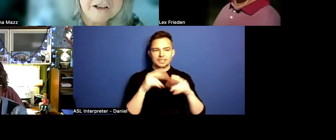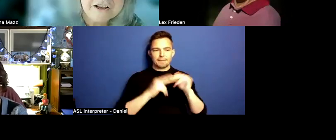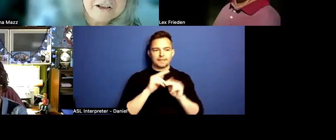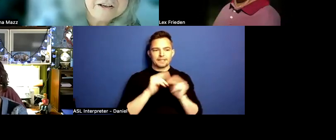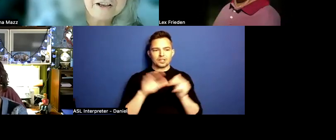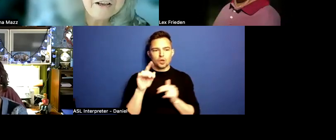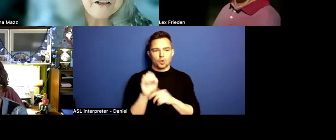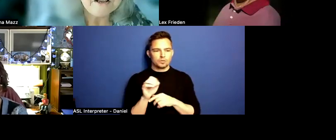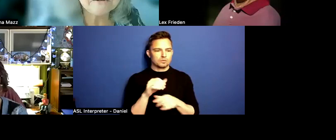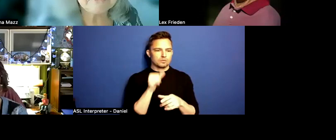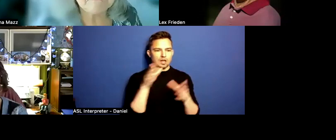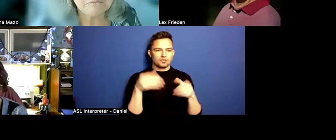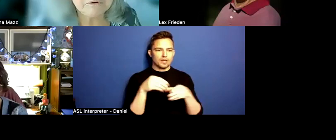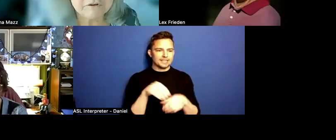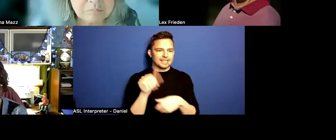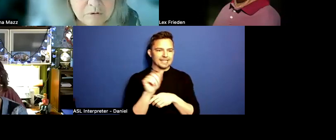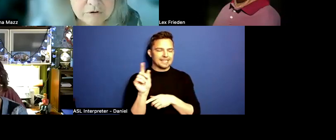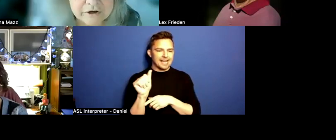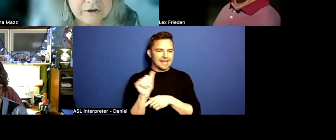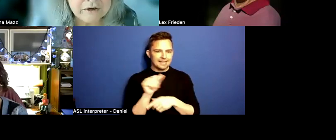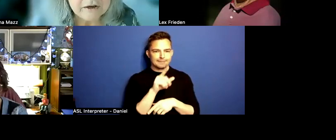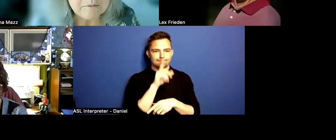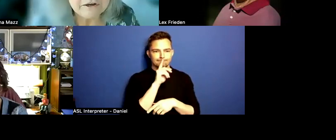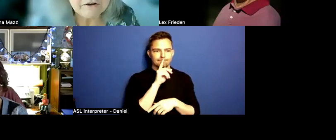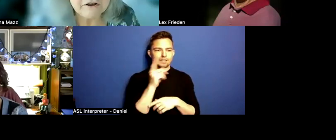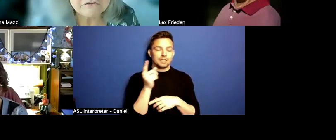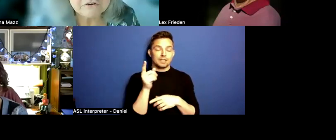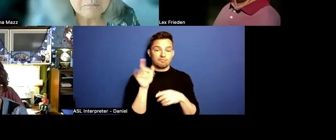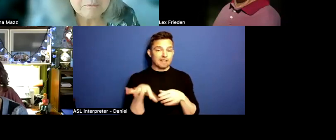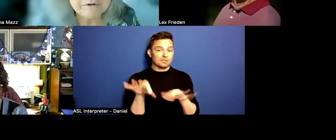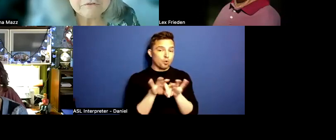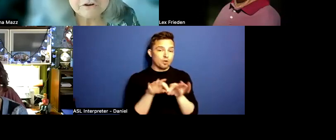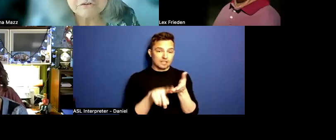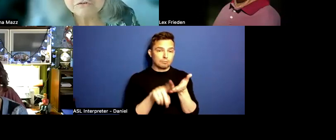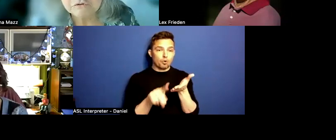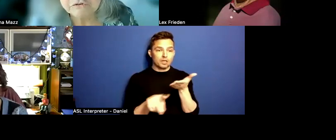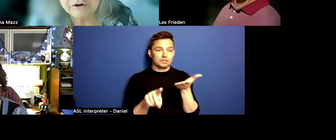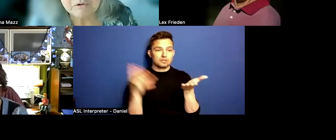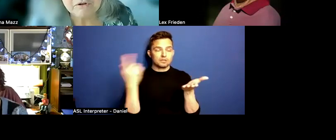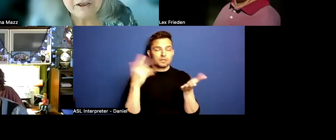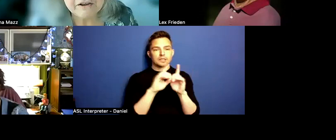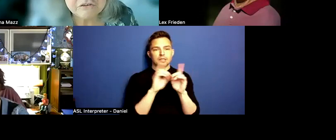not addressed in the ADA is something worth exploring, because the Department of